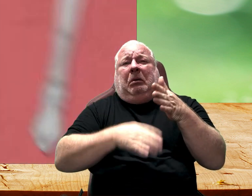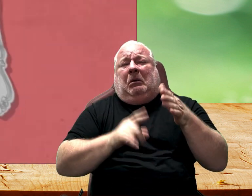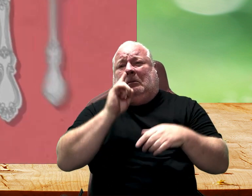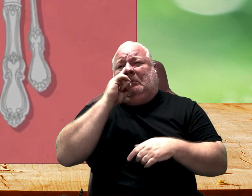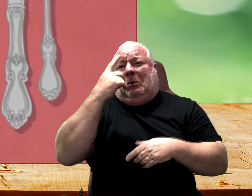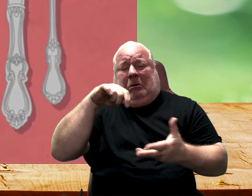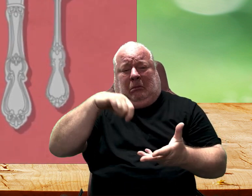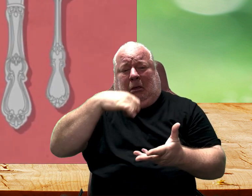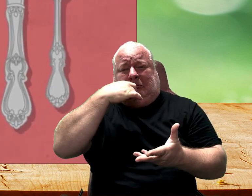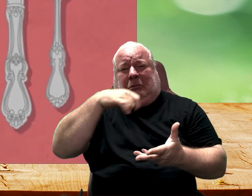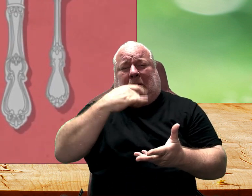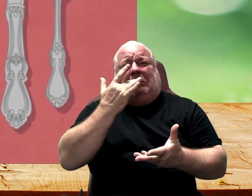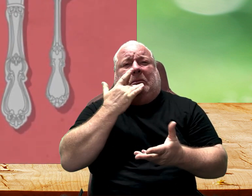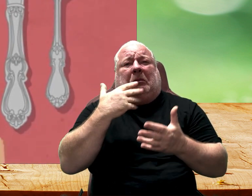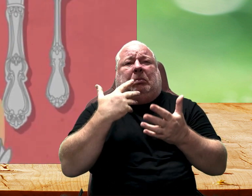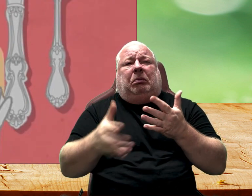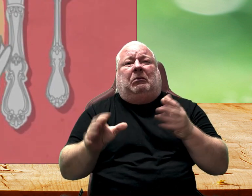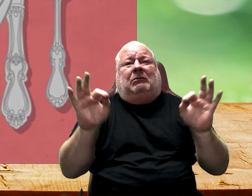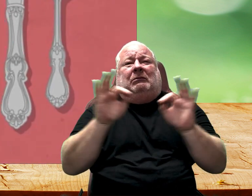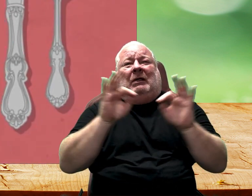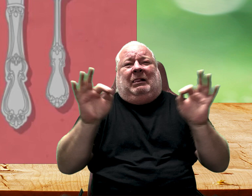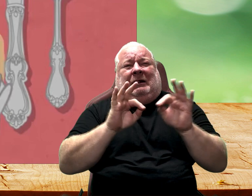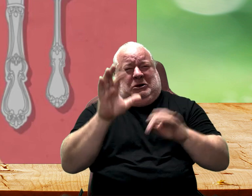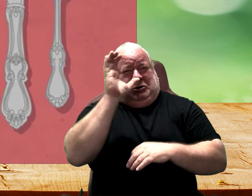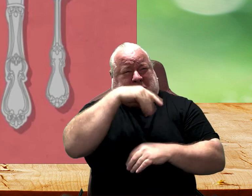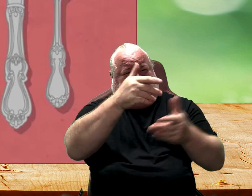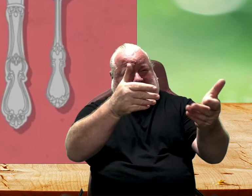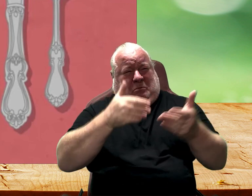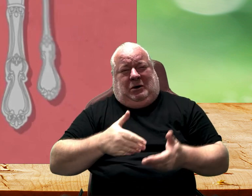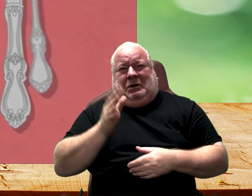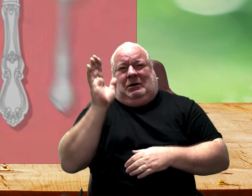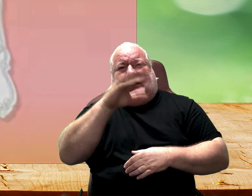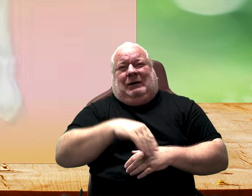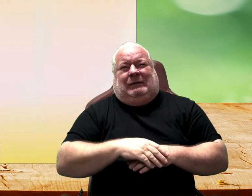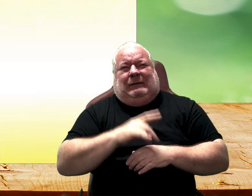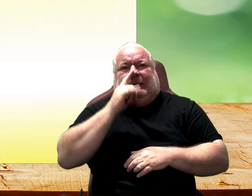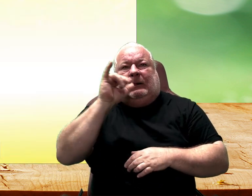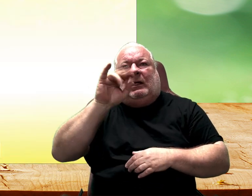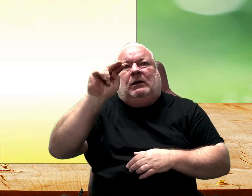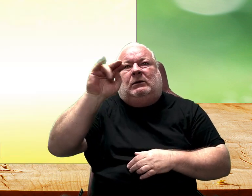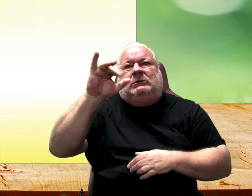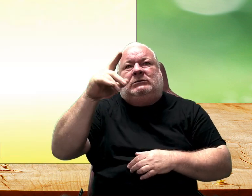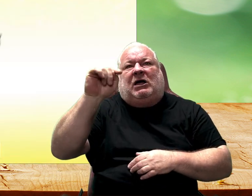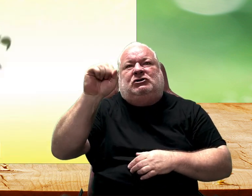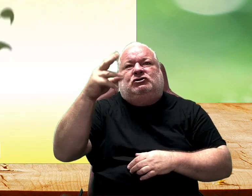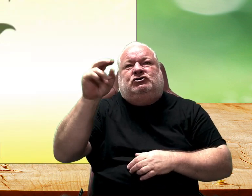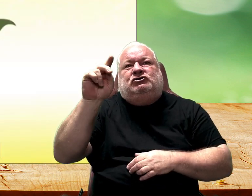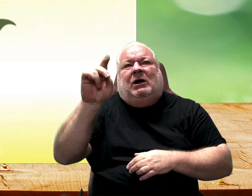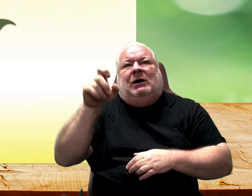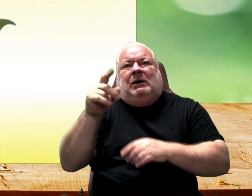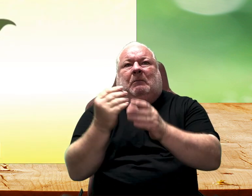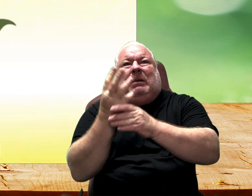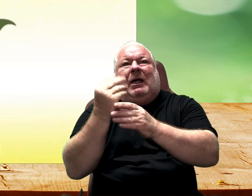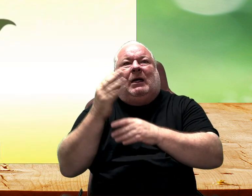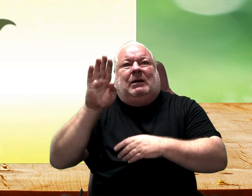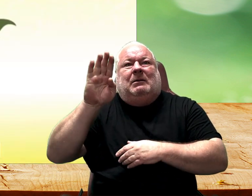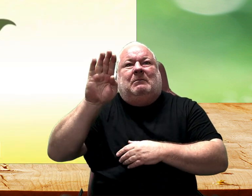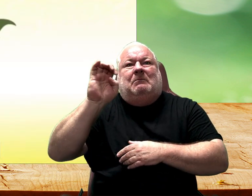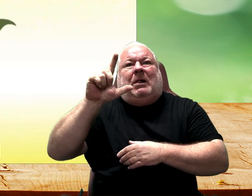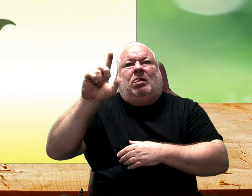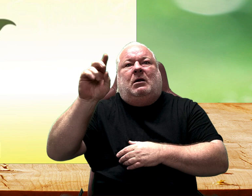eat what they considered dull and tasteless oddities from a strange new land, too closely related to the deadly nightshade